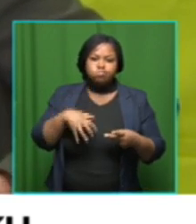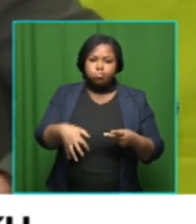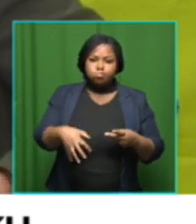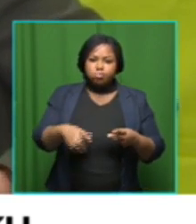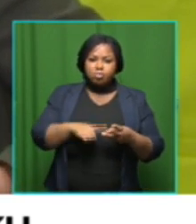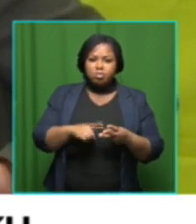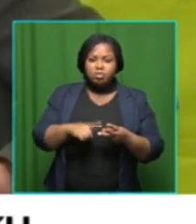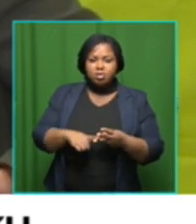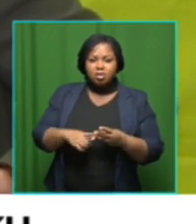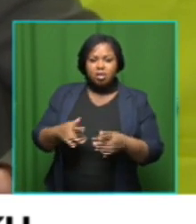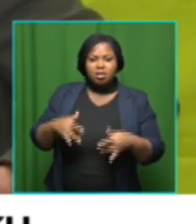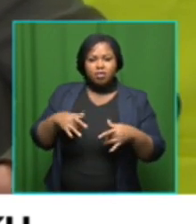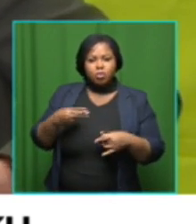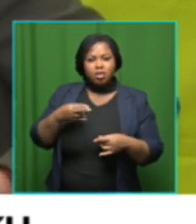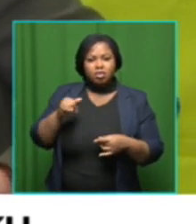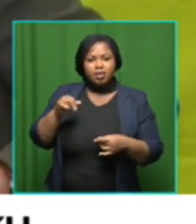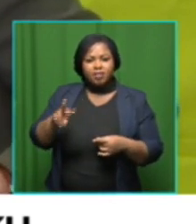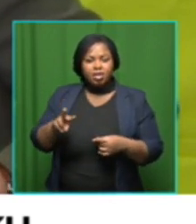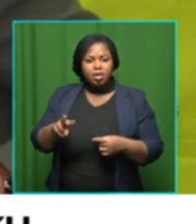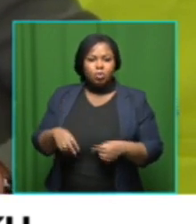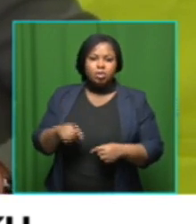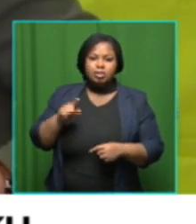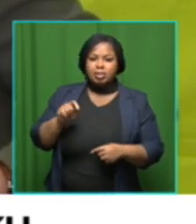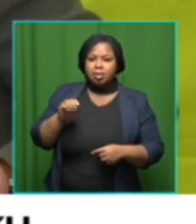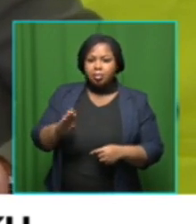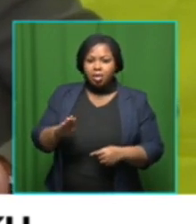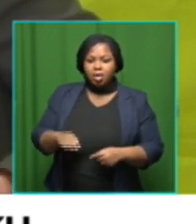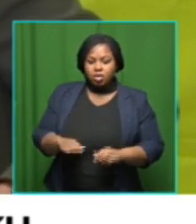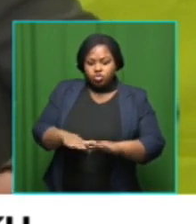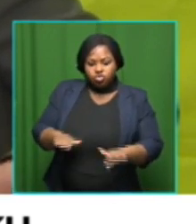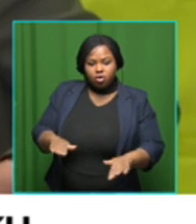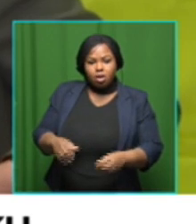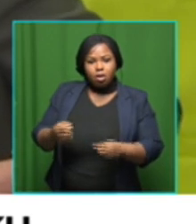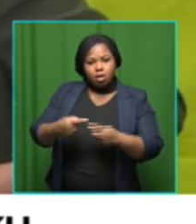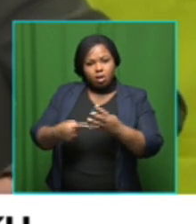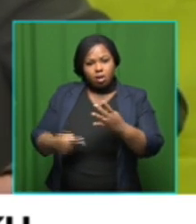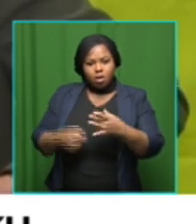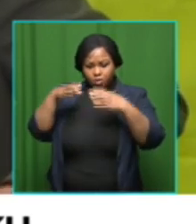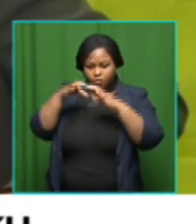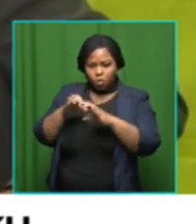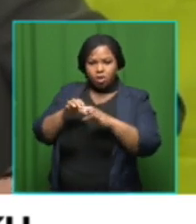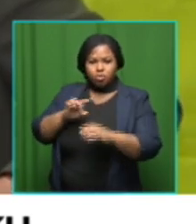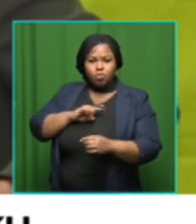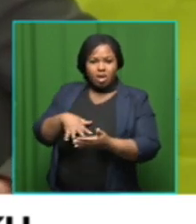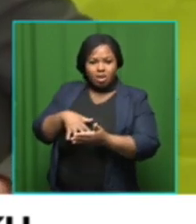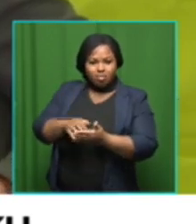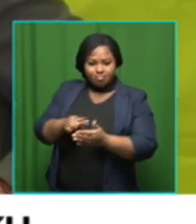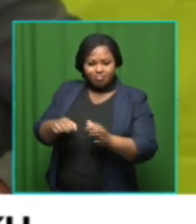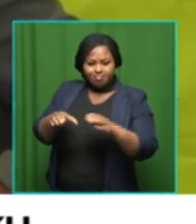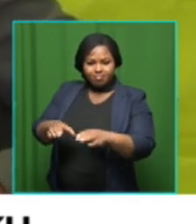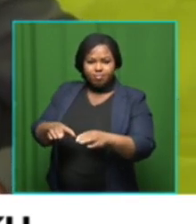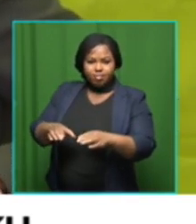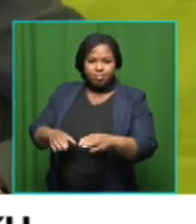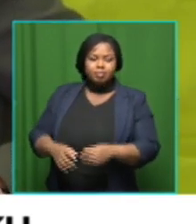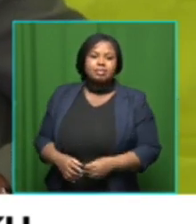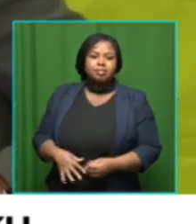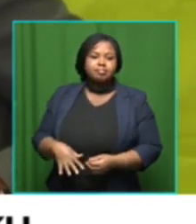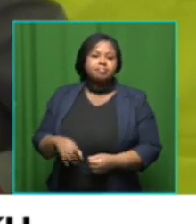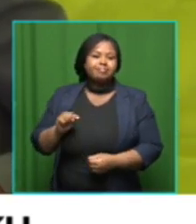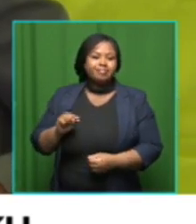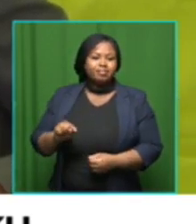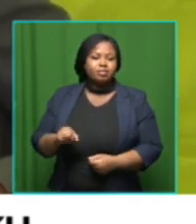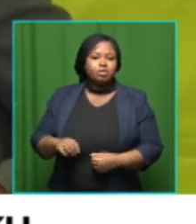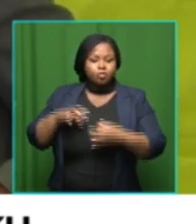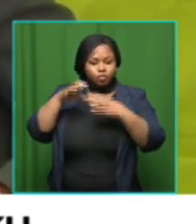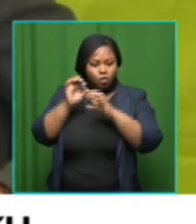who are living with HIV and TB, just to make sure that we exclude a larger population of people who are vulnerable and be